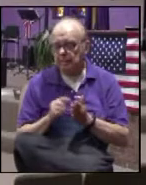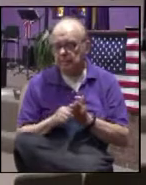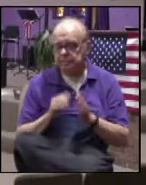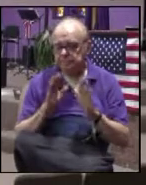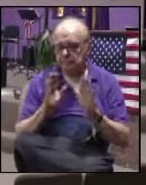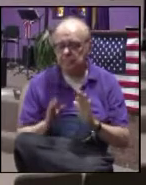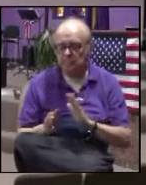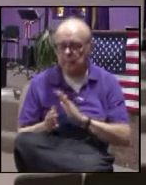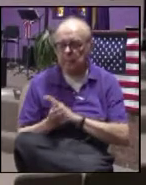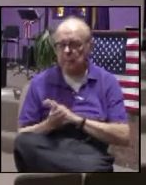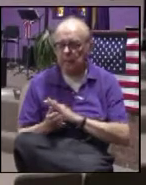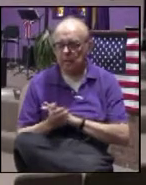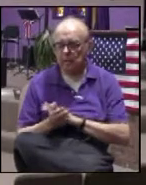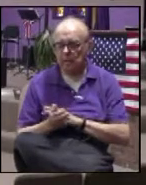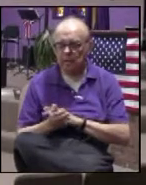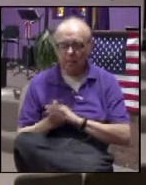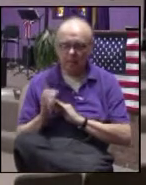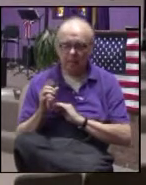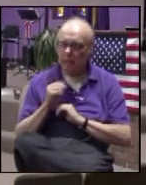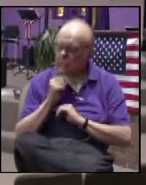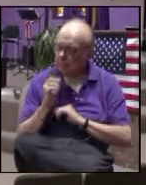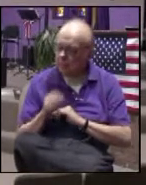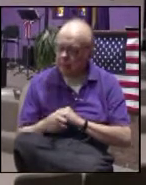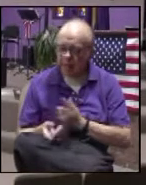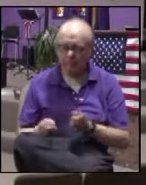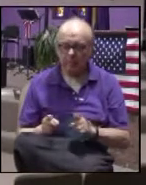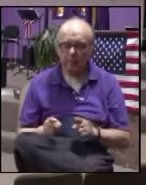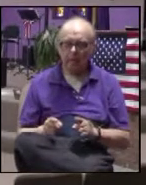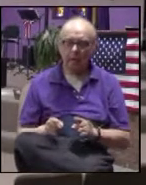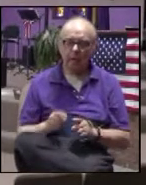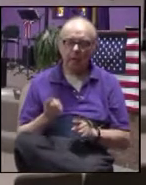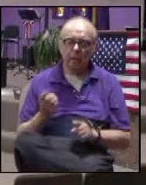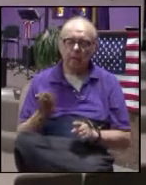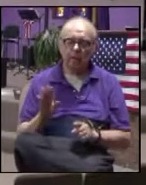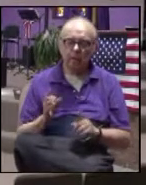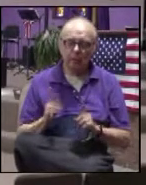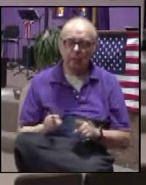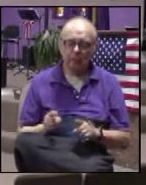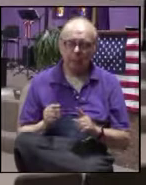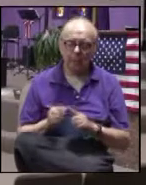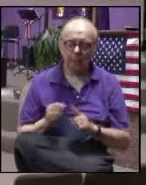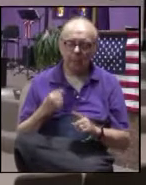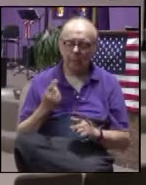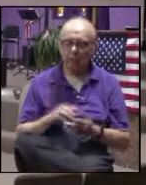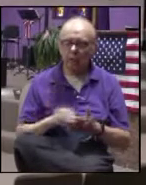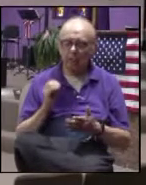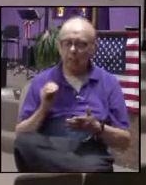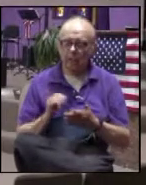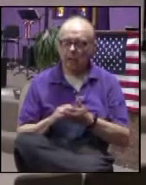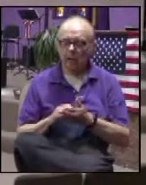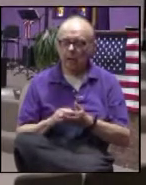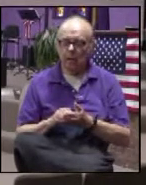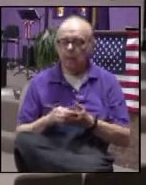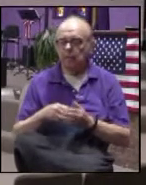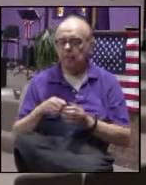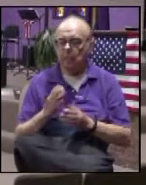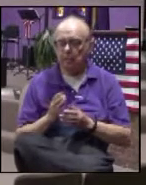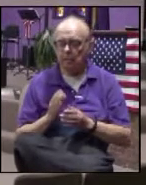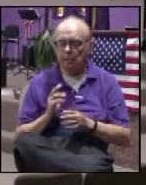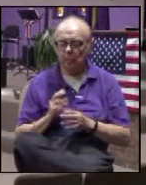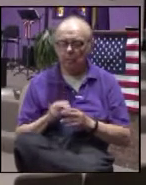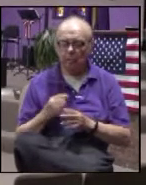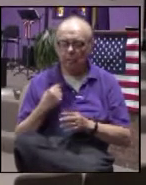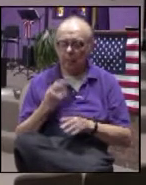Sunday morning, it doesn't happen. It will never happen until we learn that this is what God has called